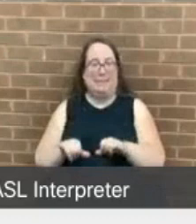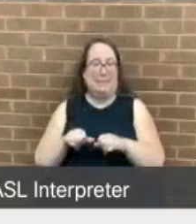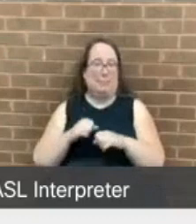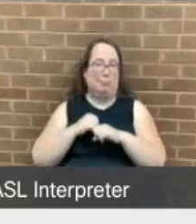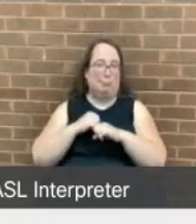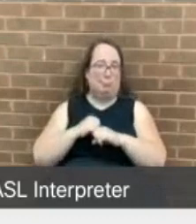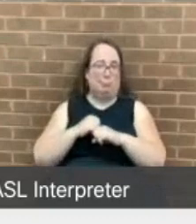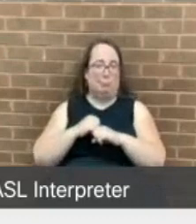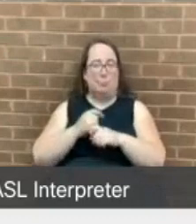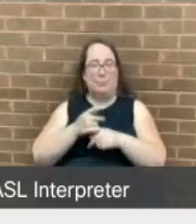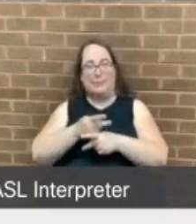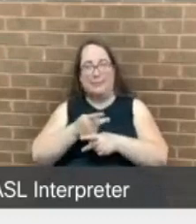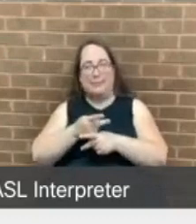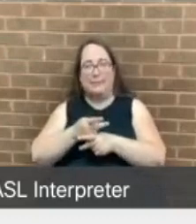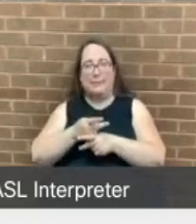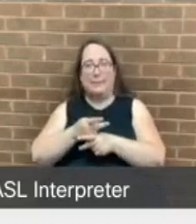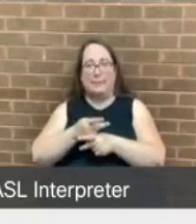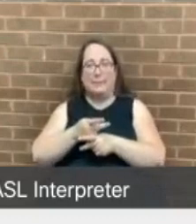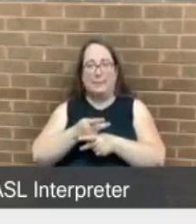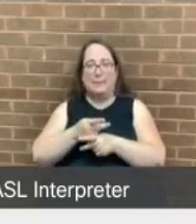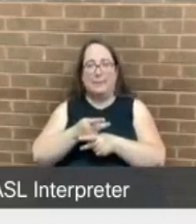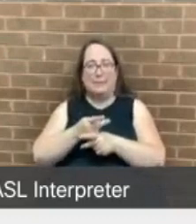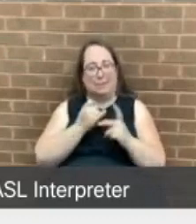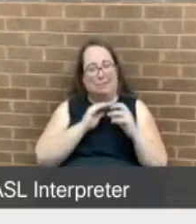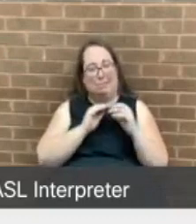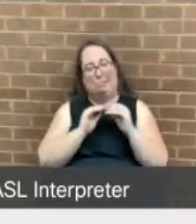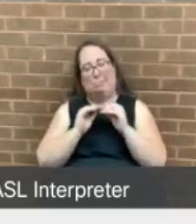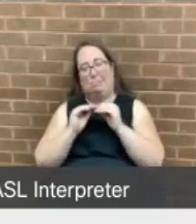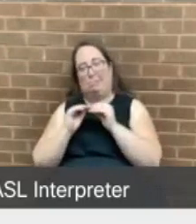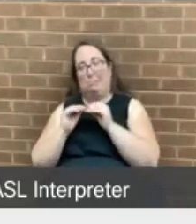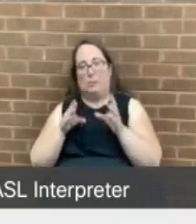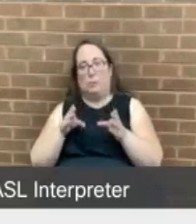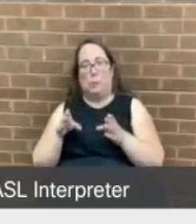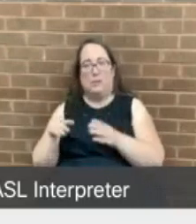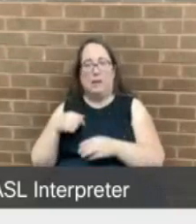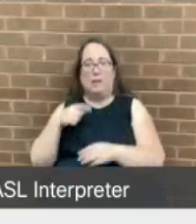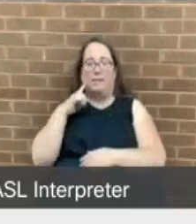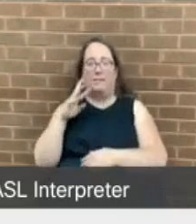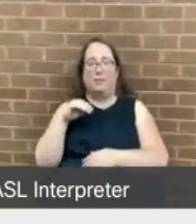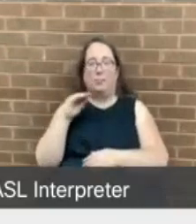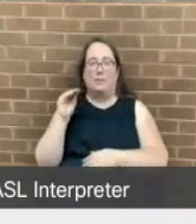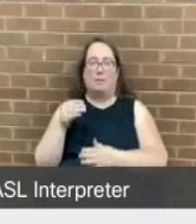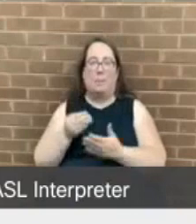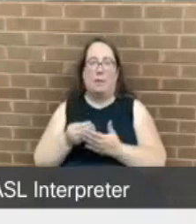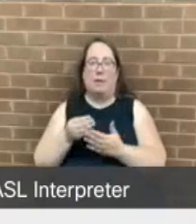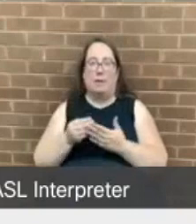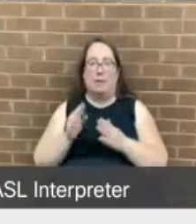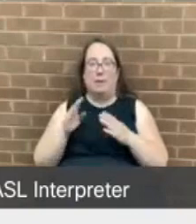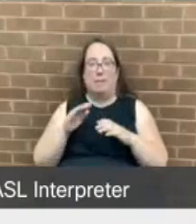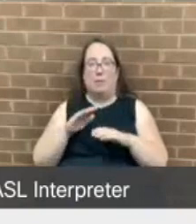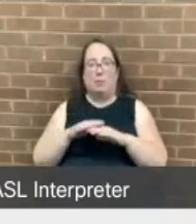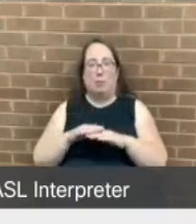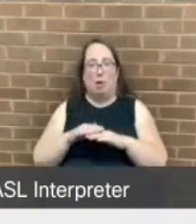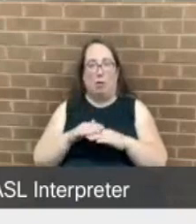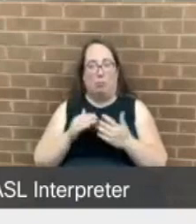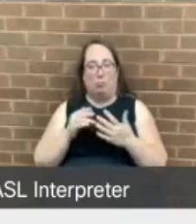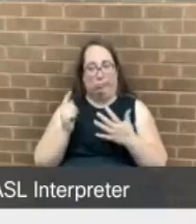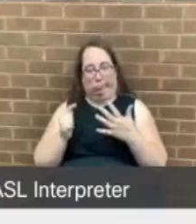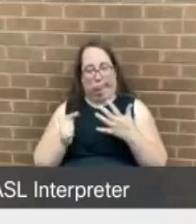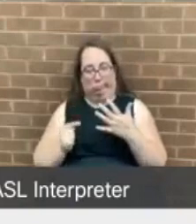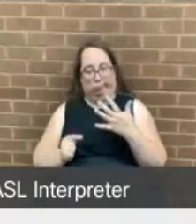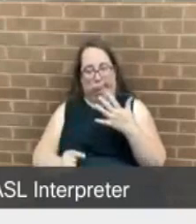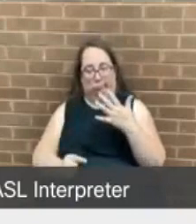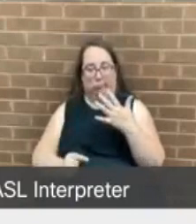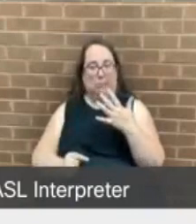of kind of investing in that state of grid repair. I would envision, you know, at least half of that money kind of focused on that backlog of state of grid